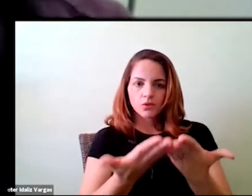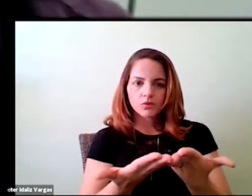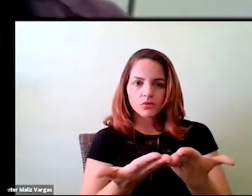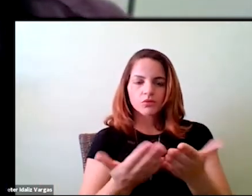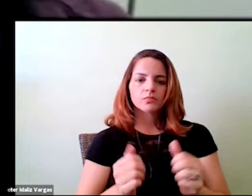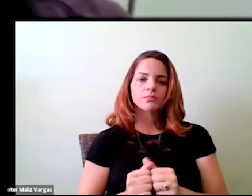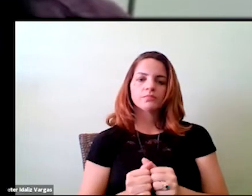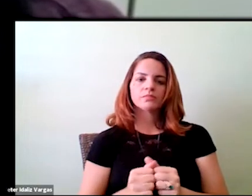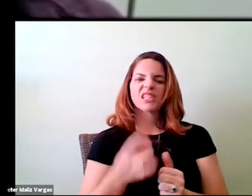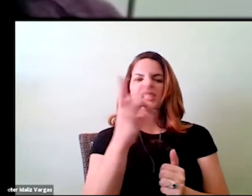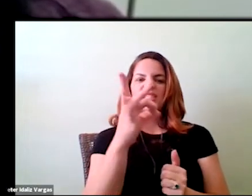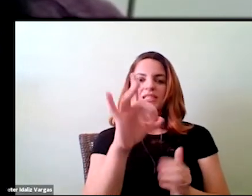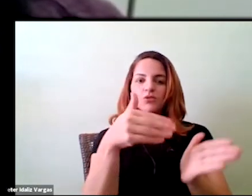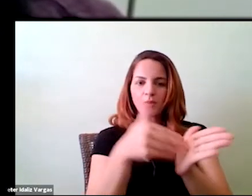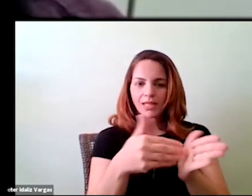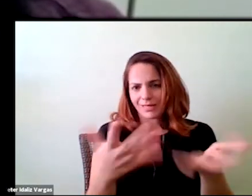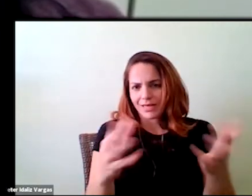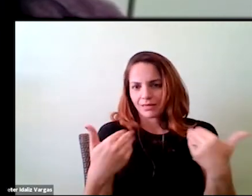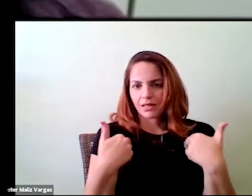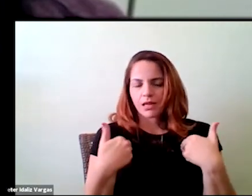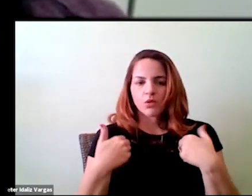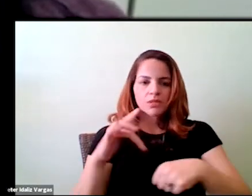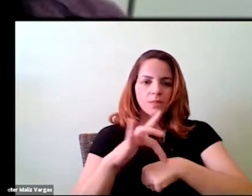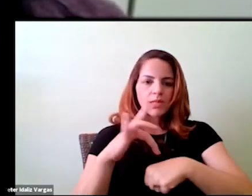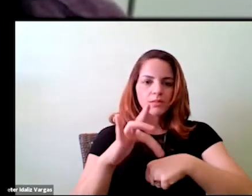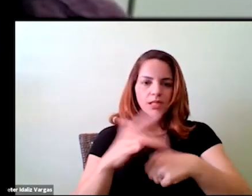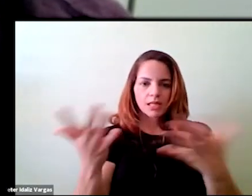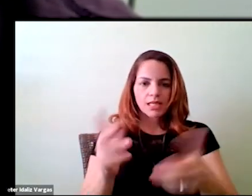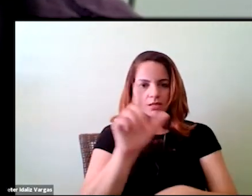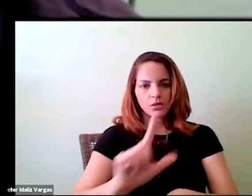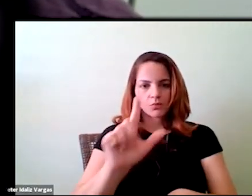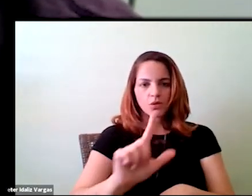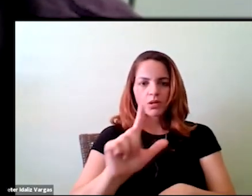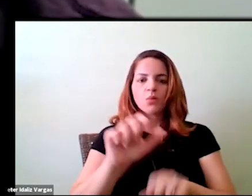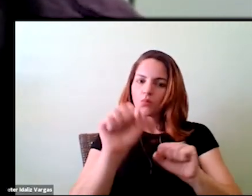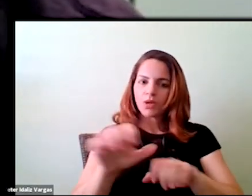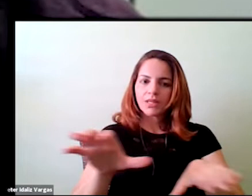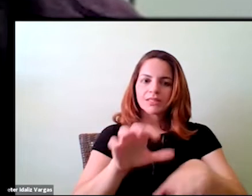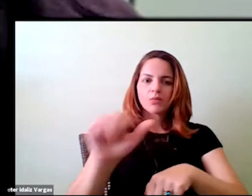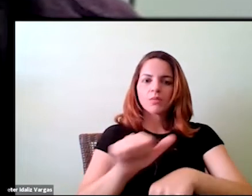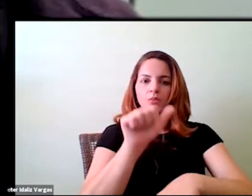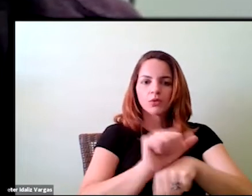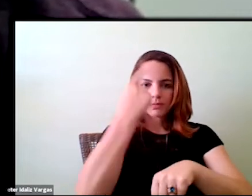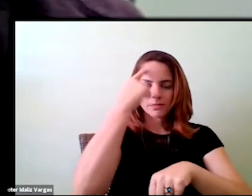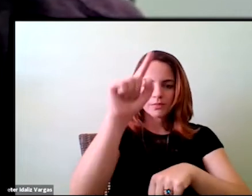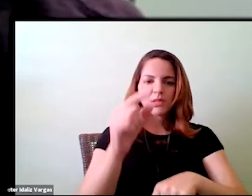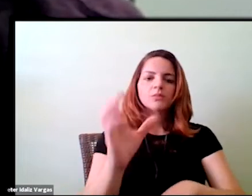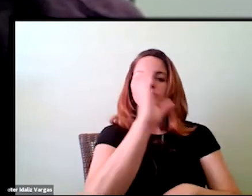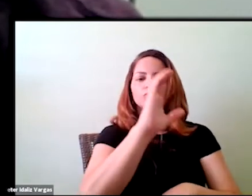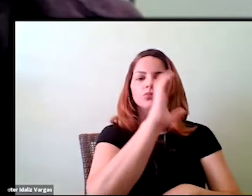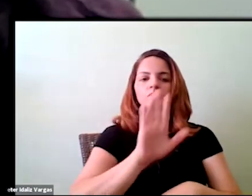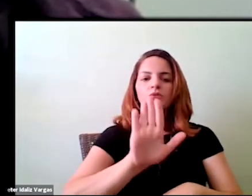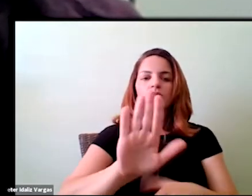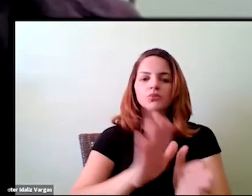archive. And if anyone has any questions, you can feel free to put it through